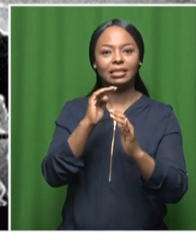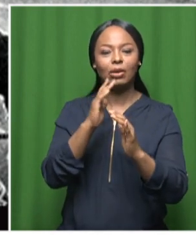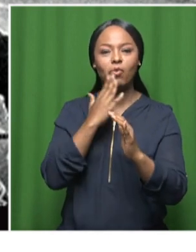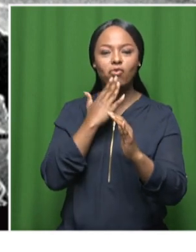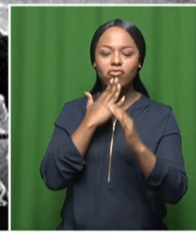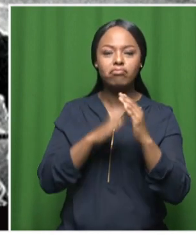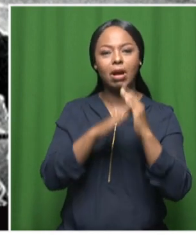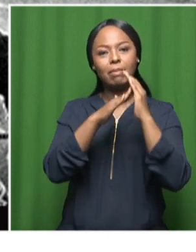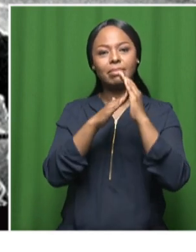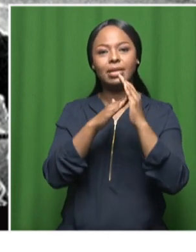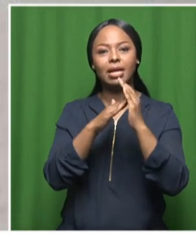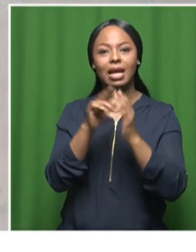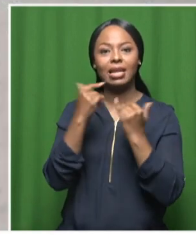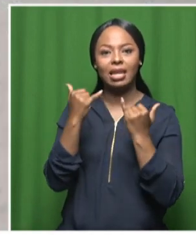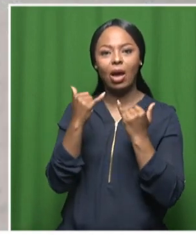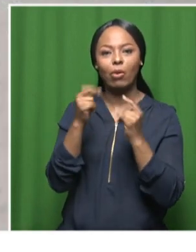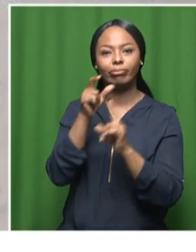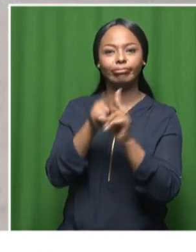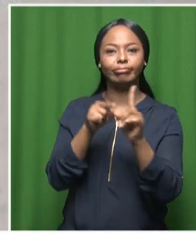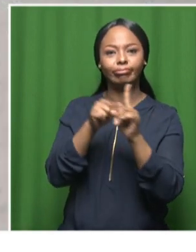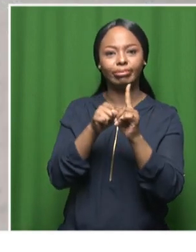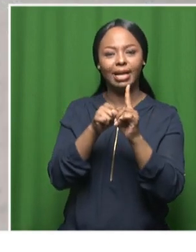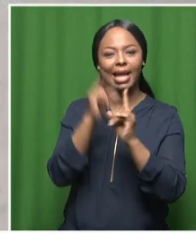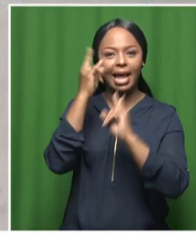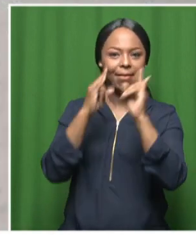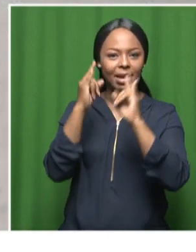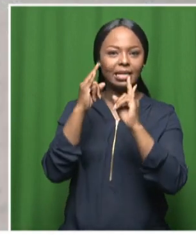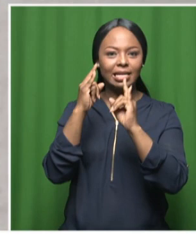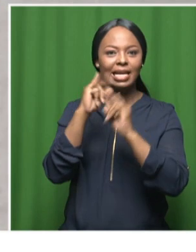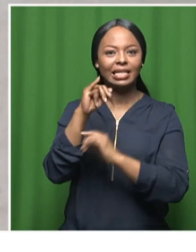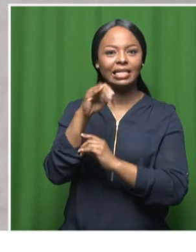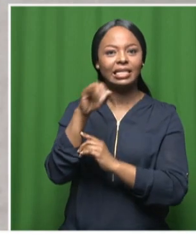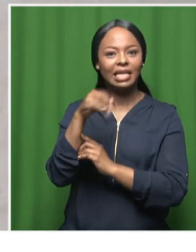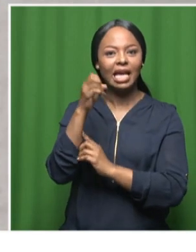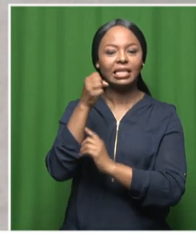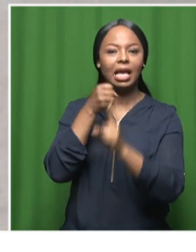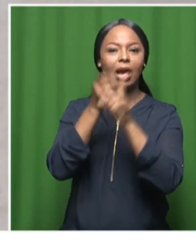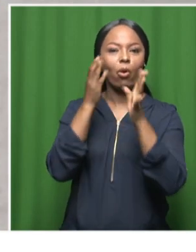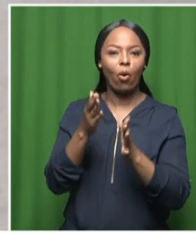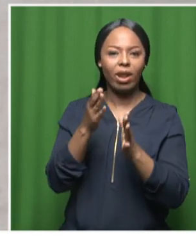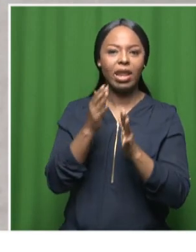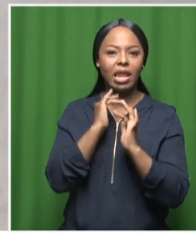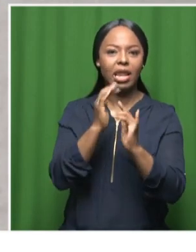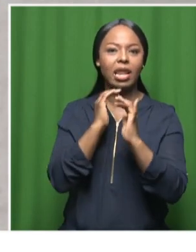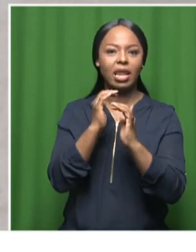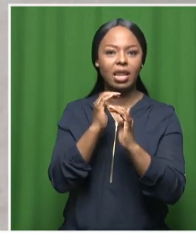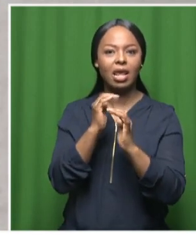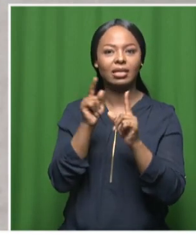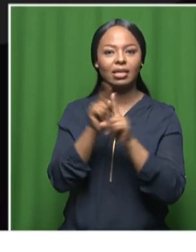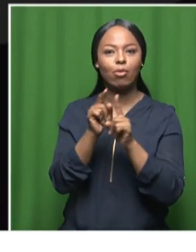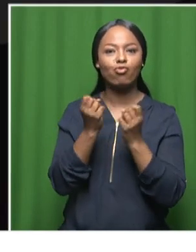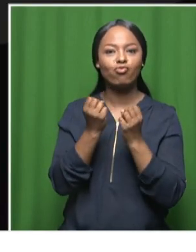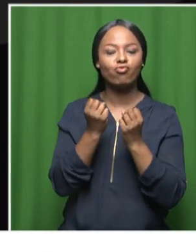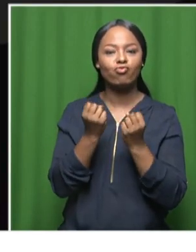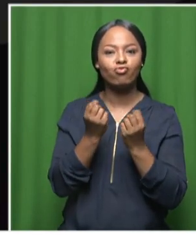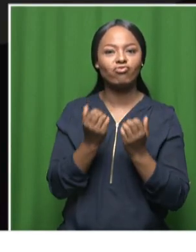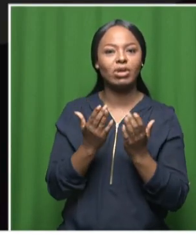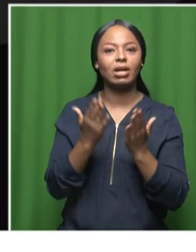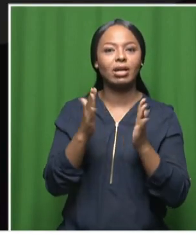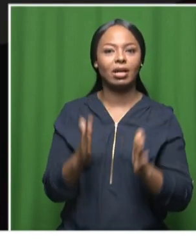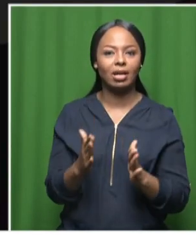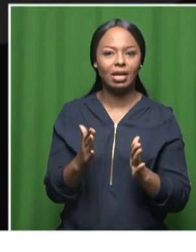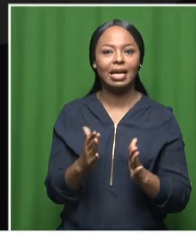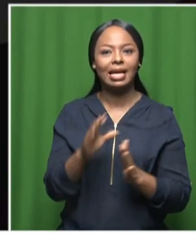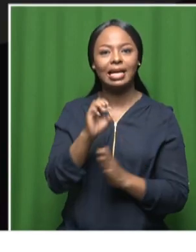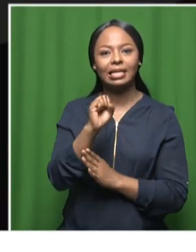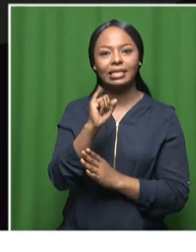Experience host, Nothemba Madumo, and broadcasting icon and SA Radio Awards Hall of Fame inductee, Brenda Sisane. Ladies,